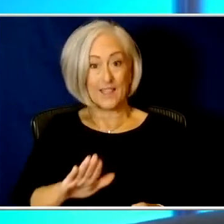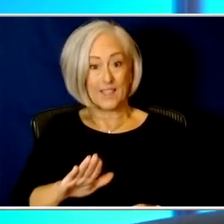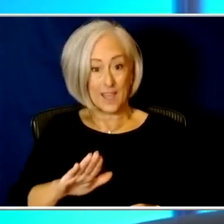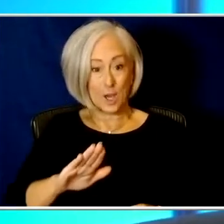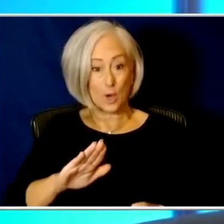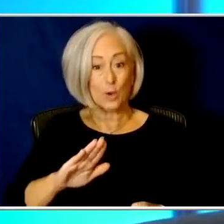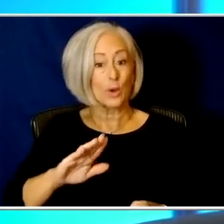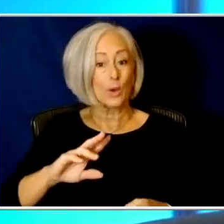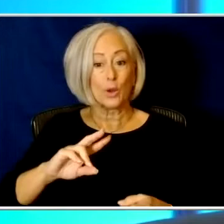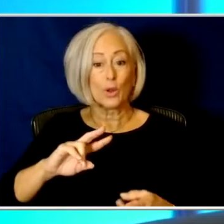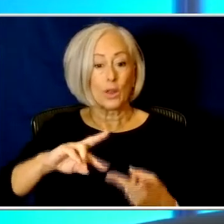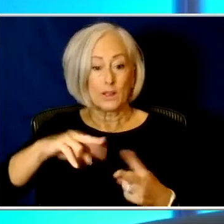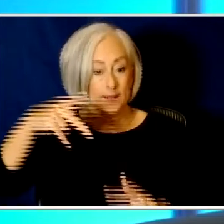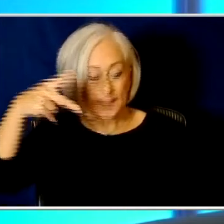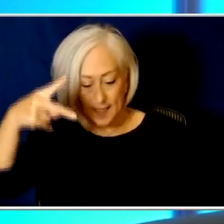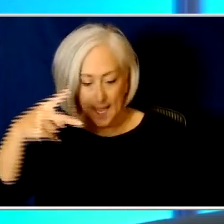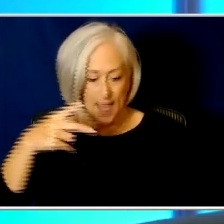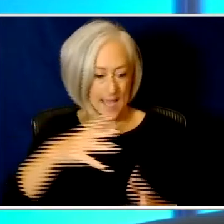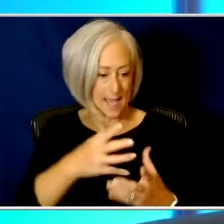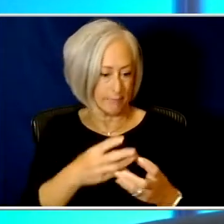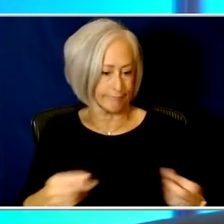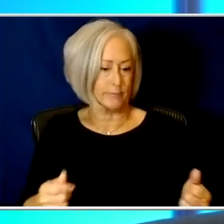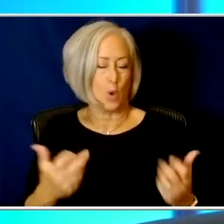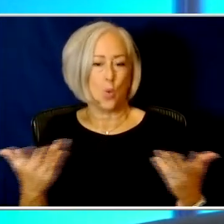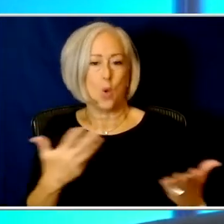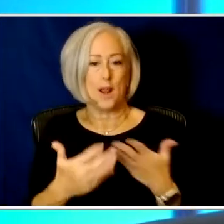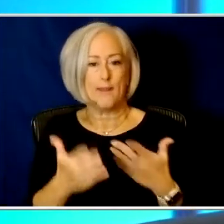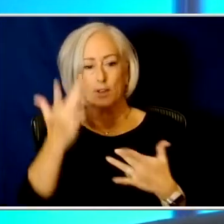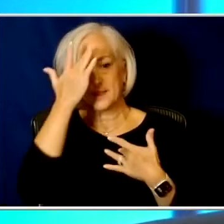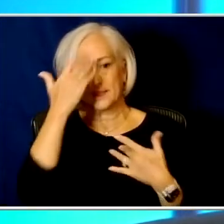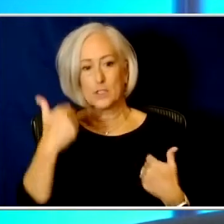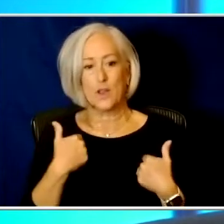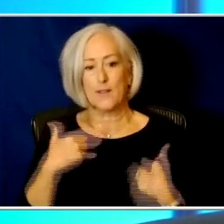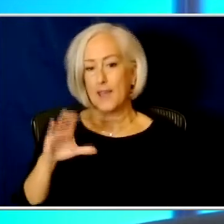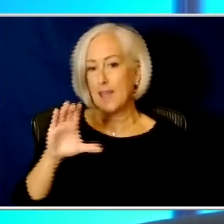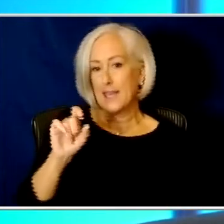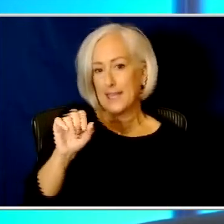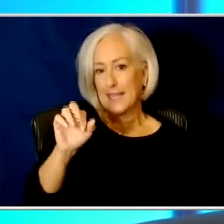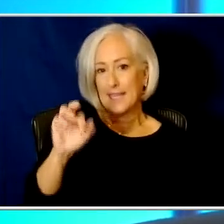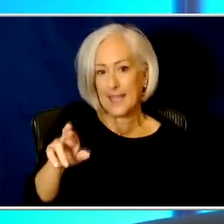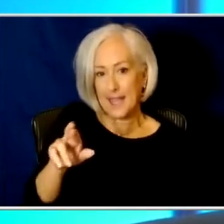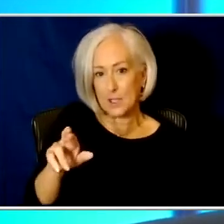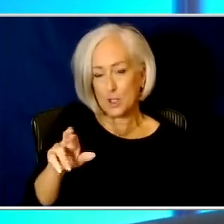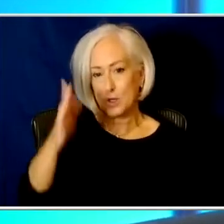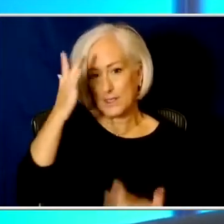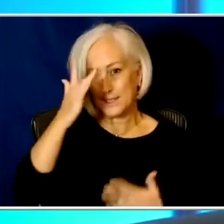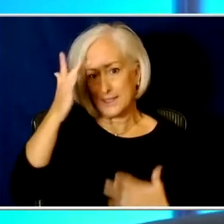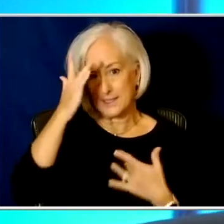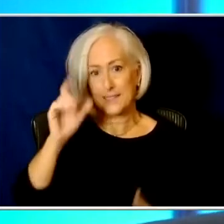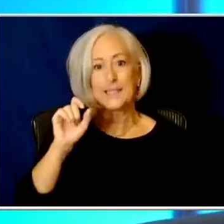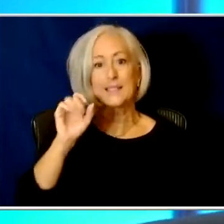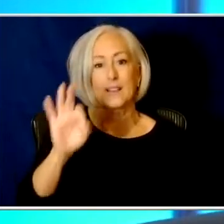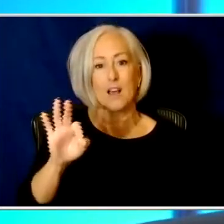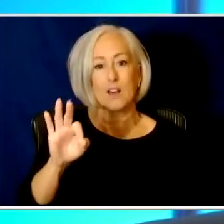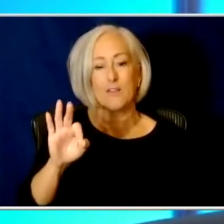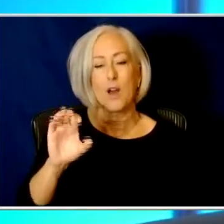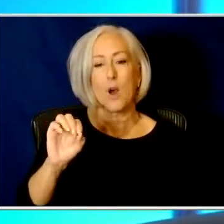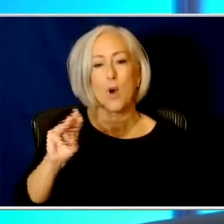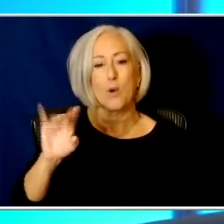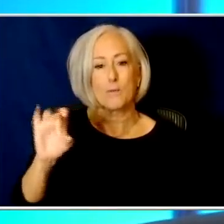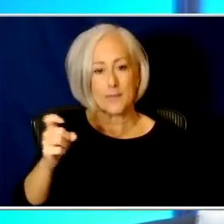some stories about rectal carcinoma and the impacts of new therapies with certain genotypes. I know in cystic